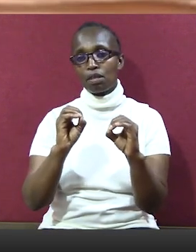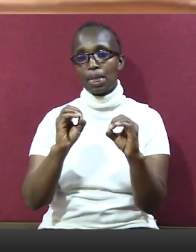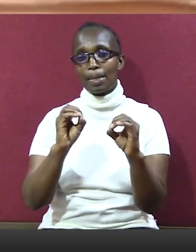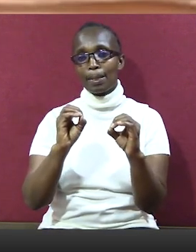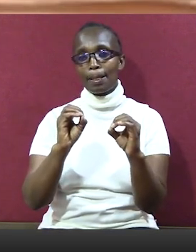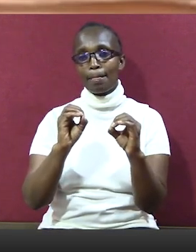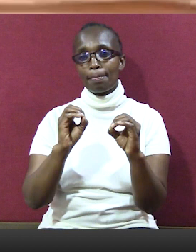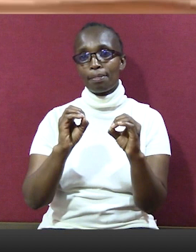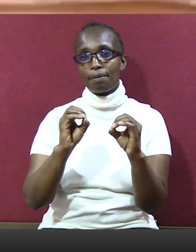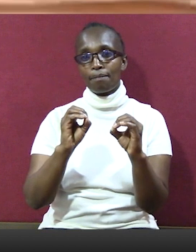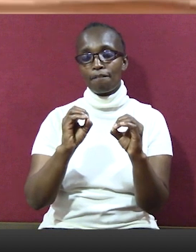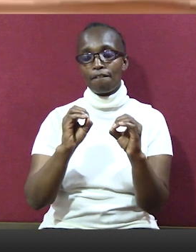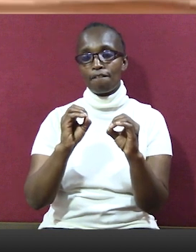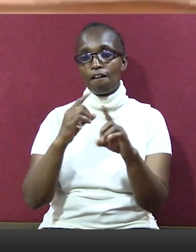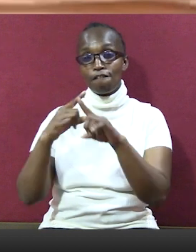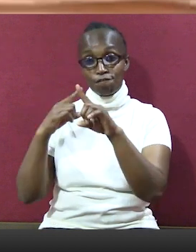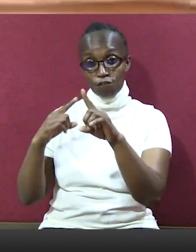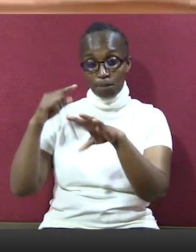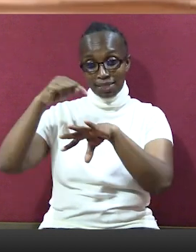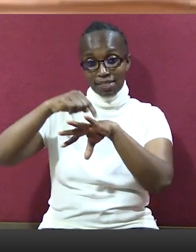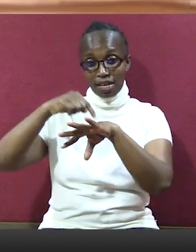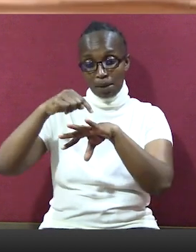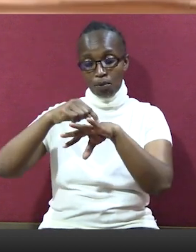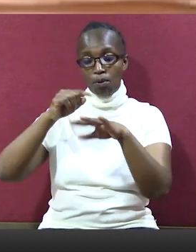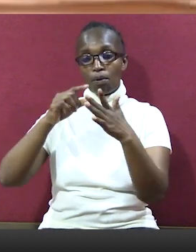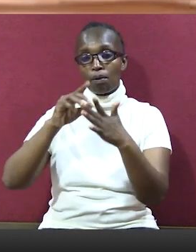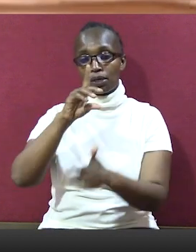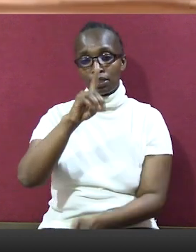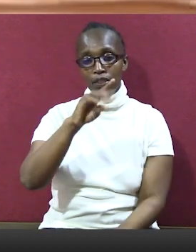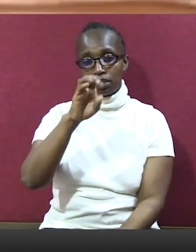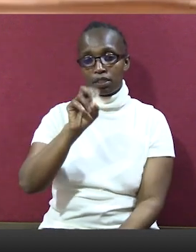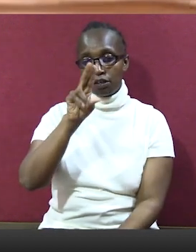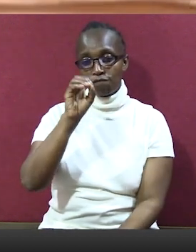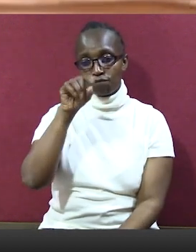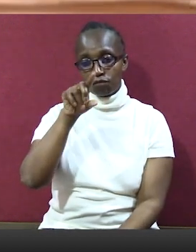have counted that since the advent of revolution,